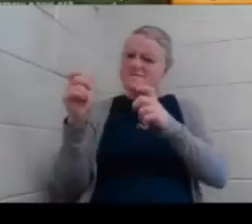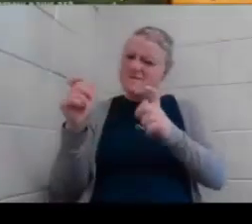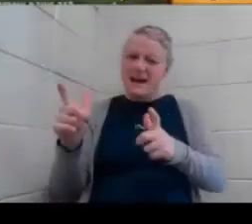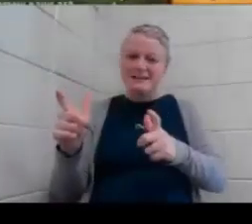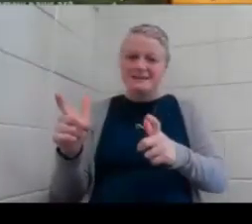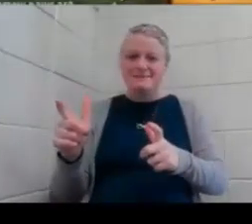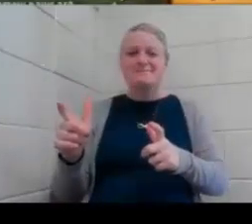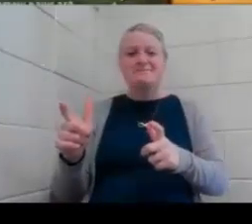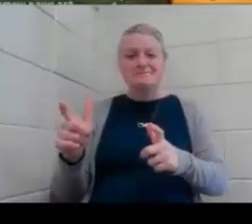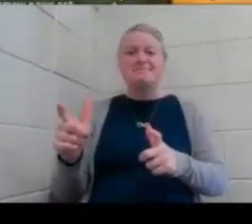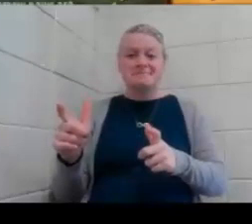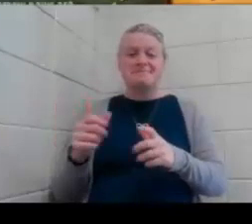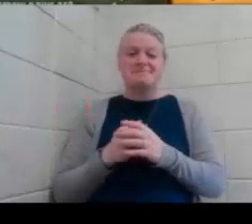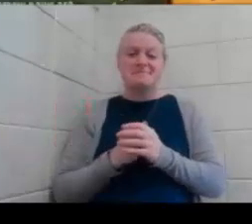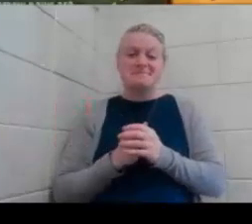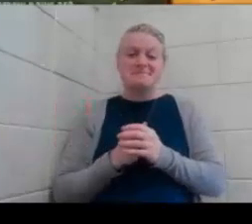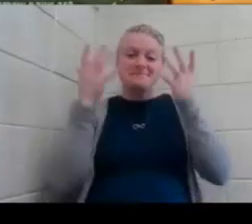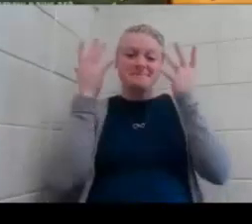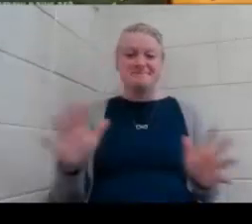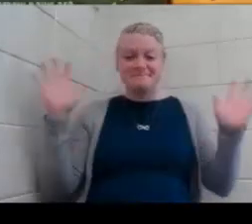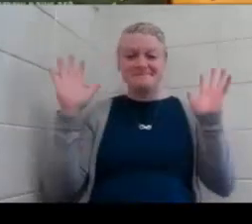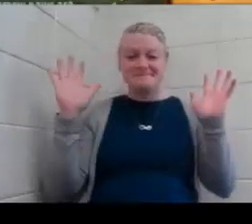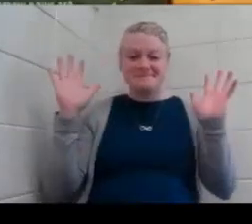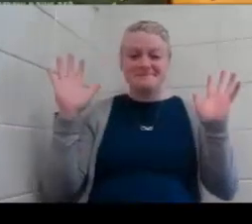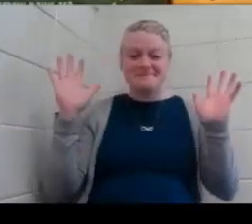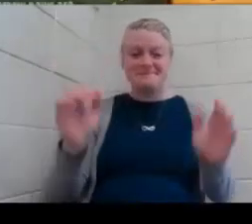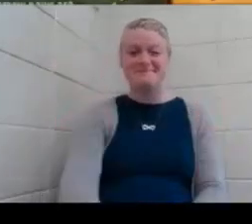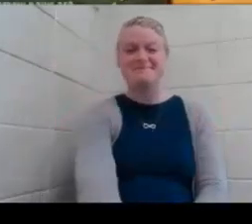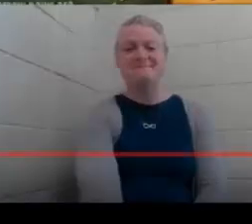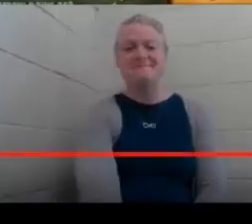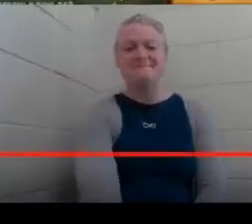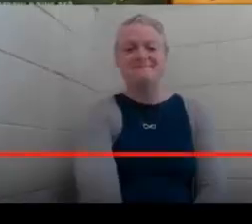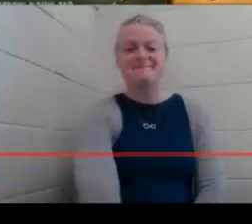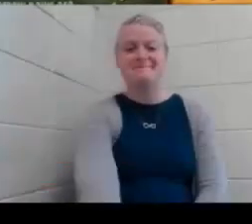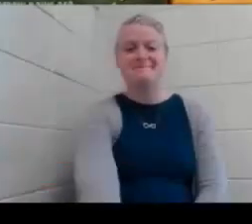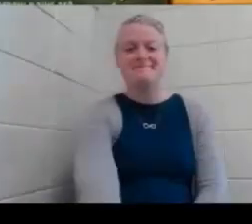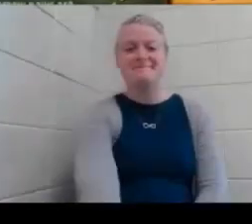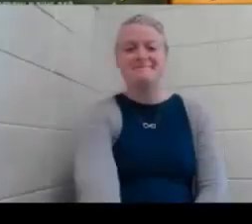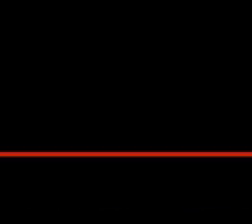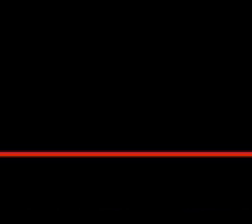speed. They can run really, really fast. The end.